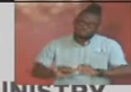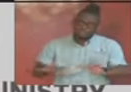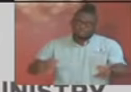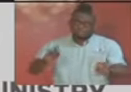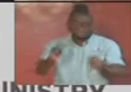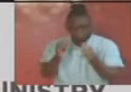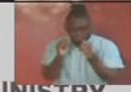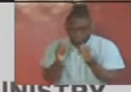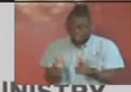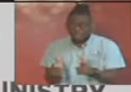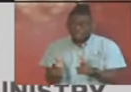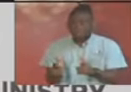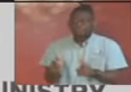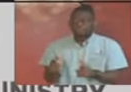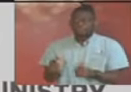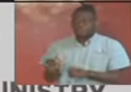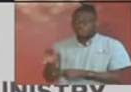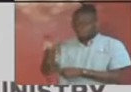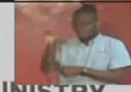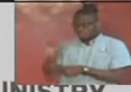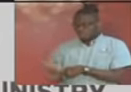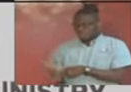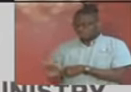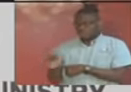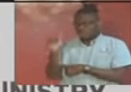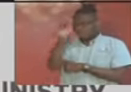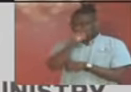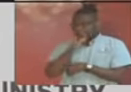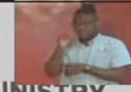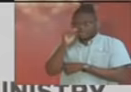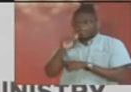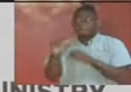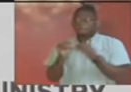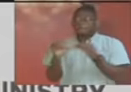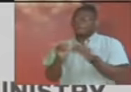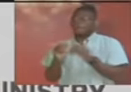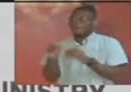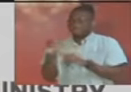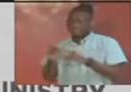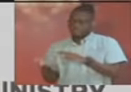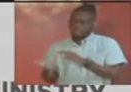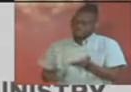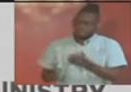African variant, has shown to have a higher case fatality rate. So,